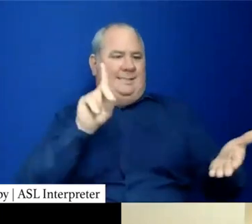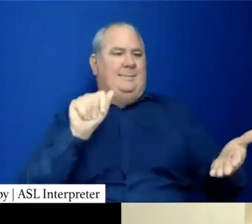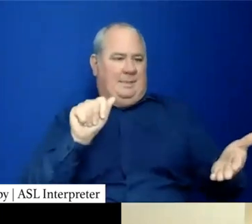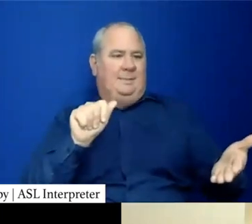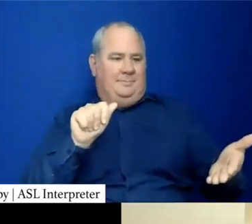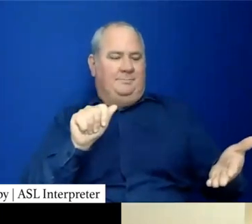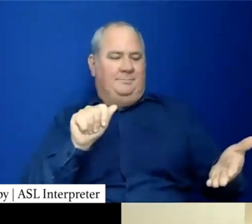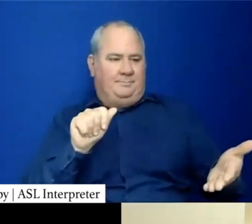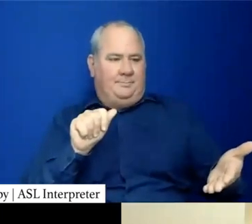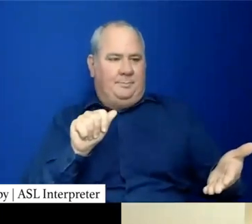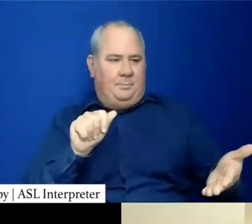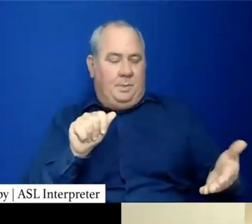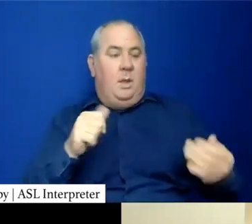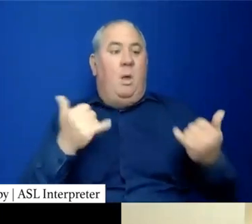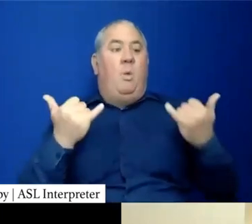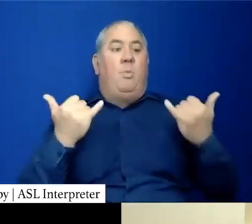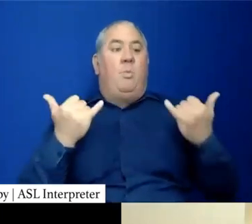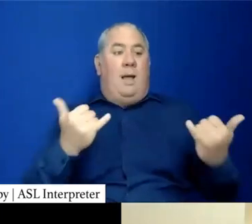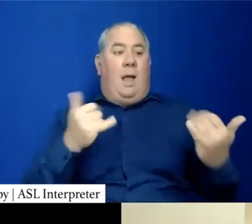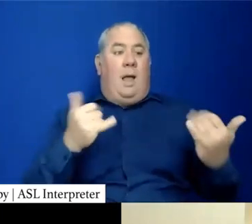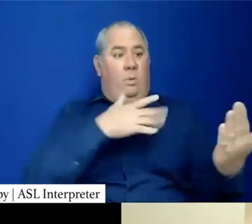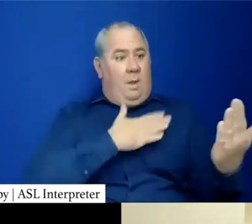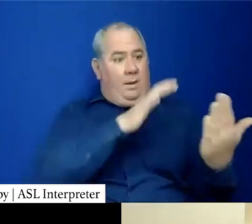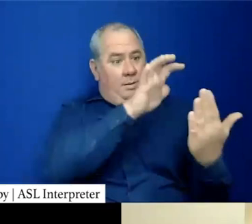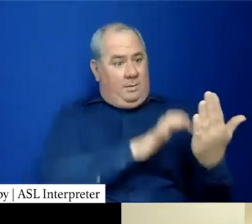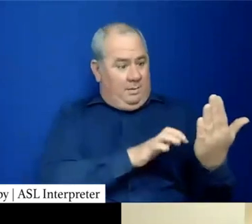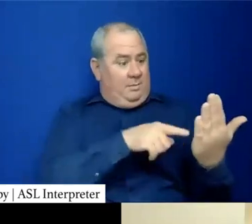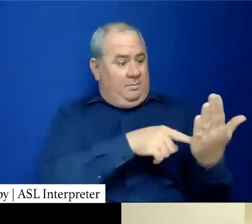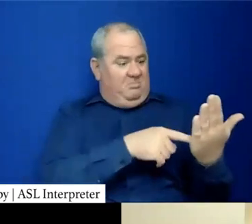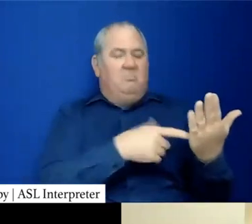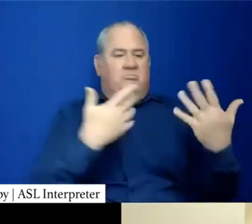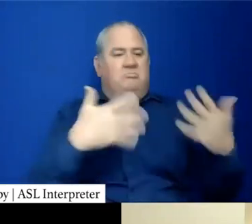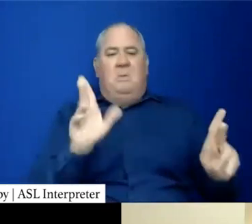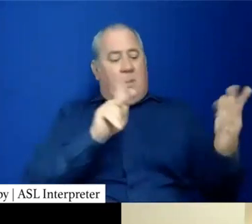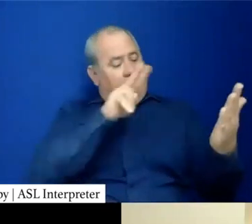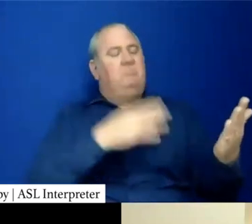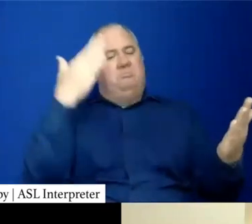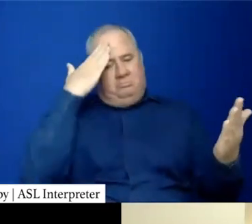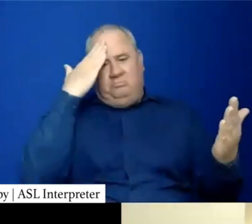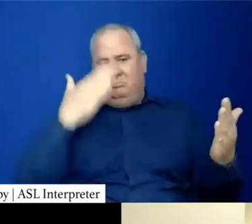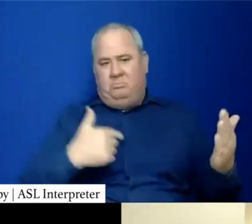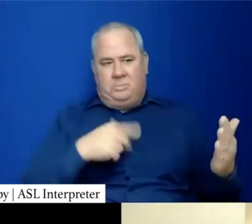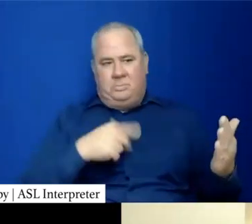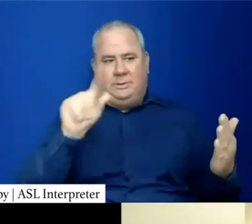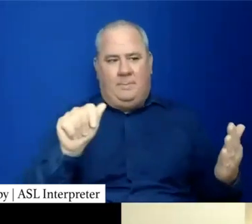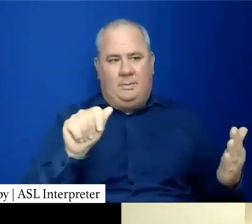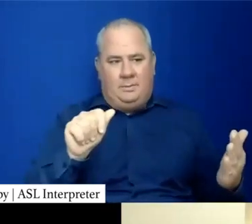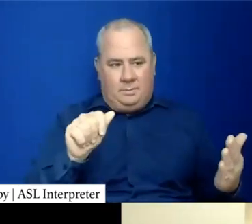is no doubt who and what I am. But if I show up for an interview, if I showed up for an interview 10 years ago,